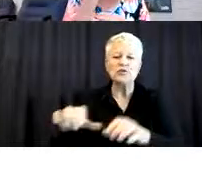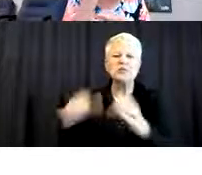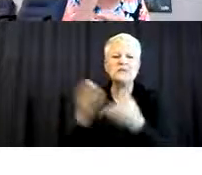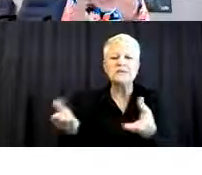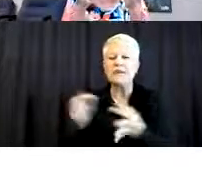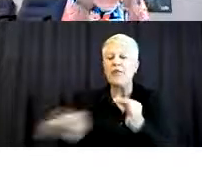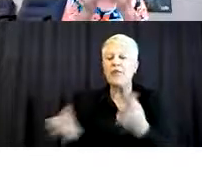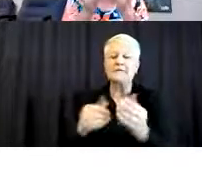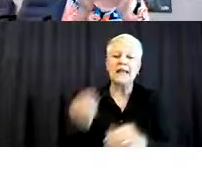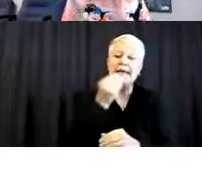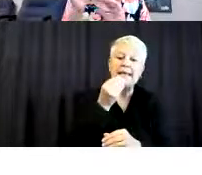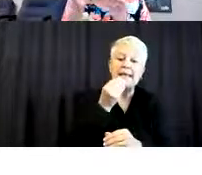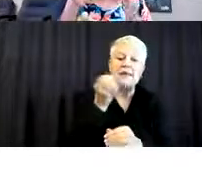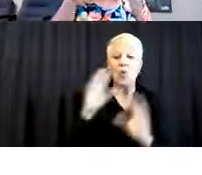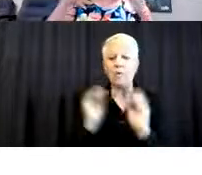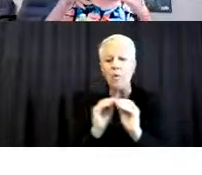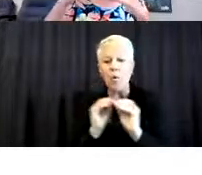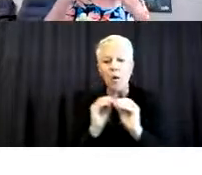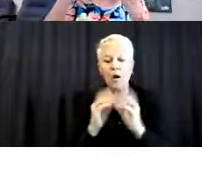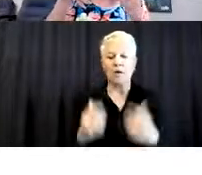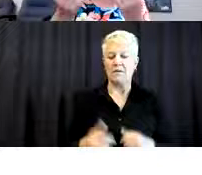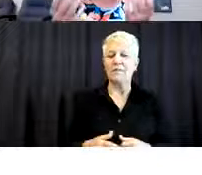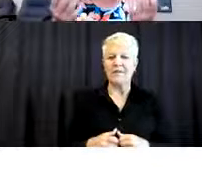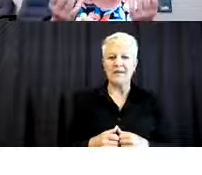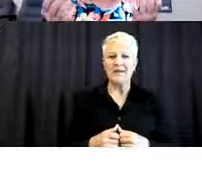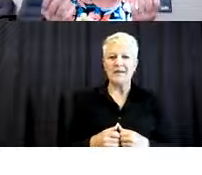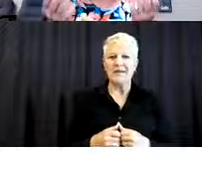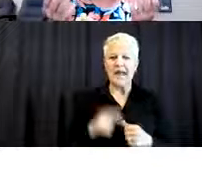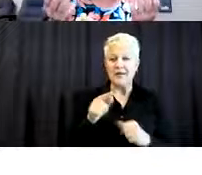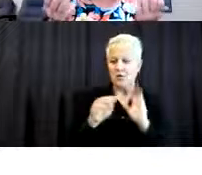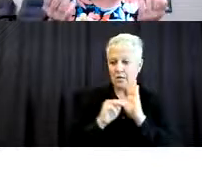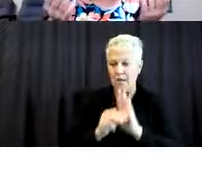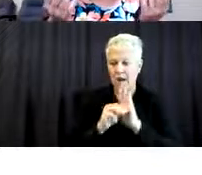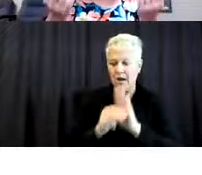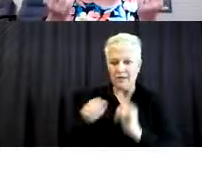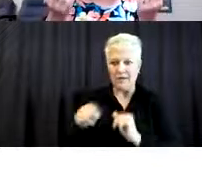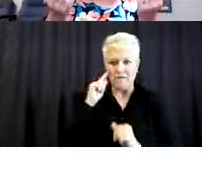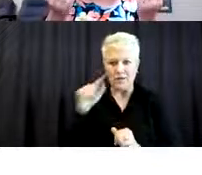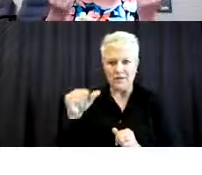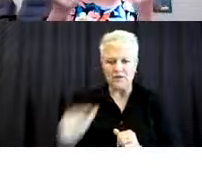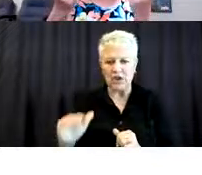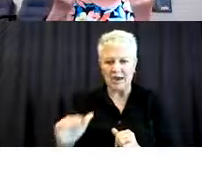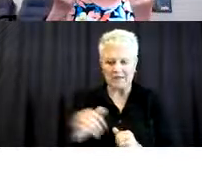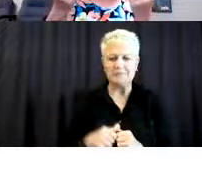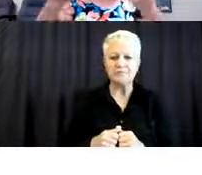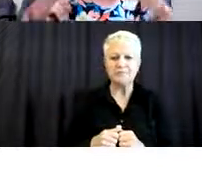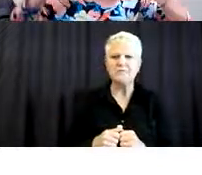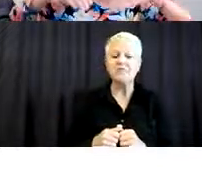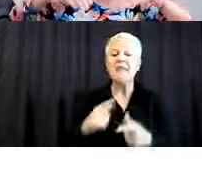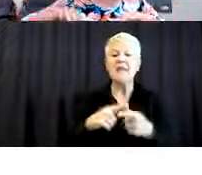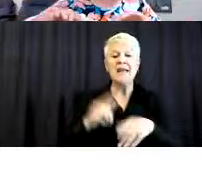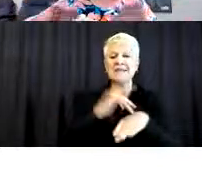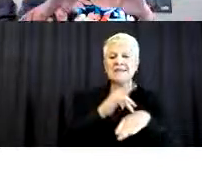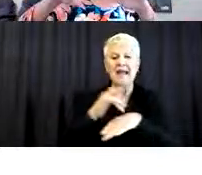like eat or more, or whatever, and you are modeling those for a child. And then tactile signs,